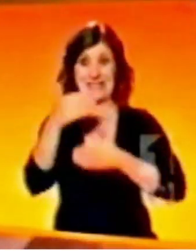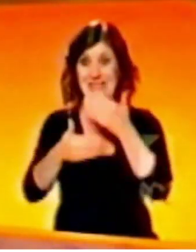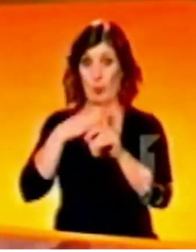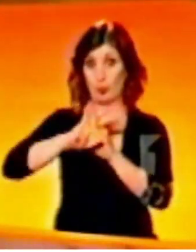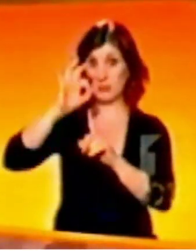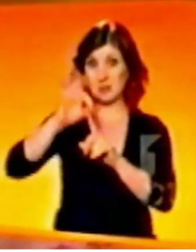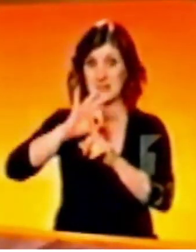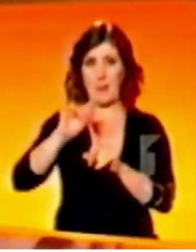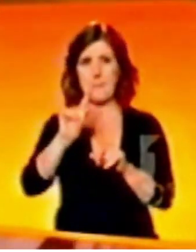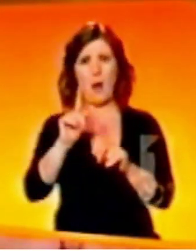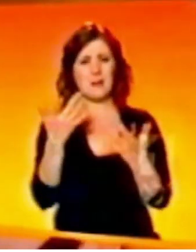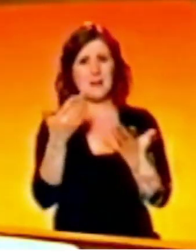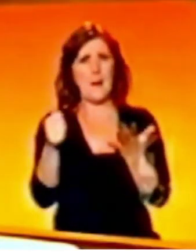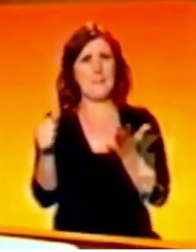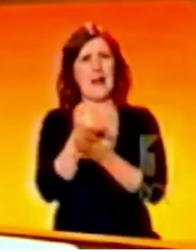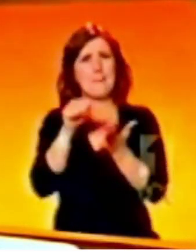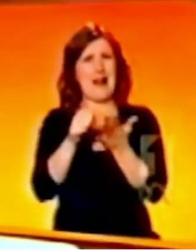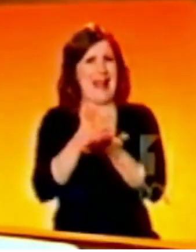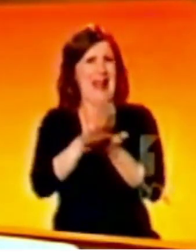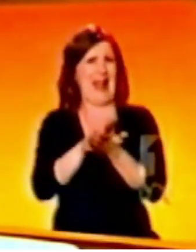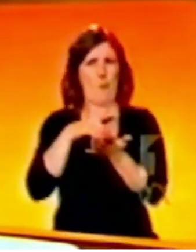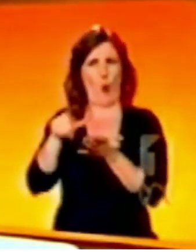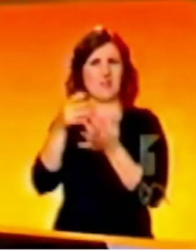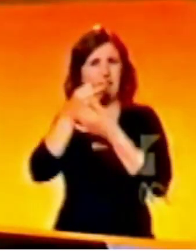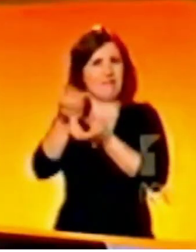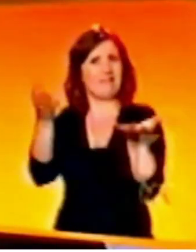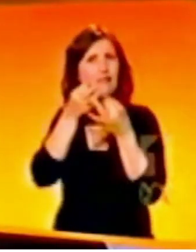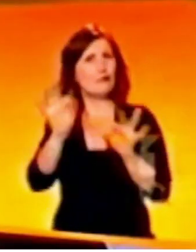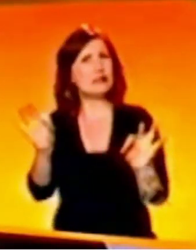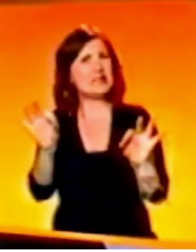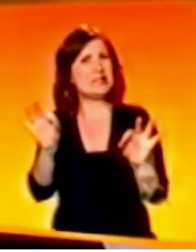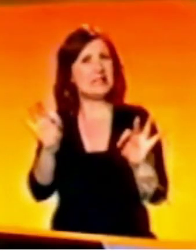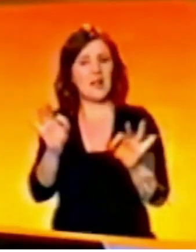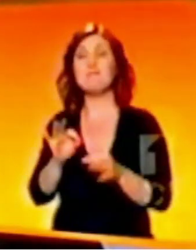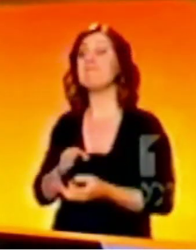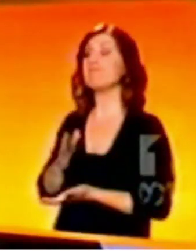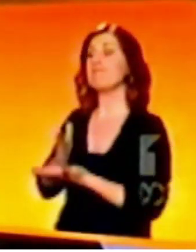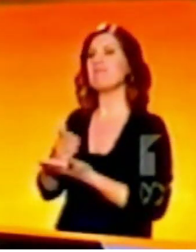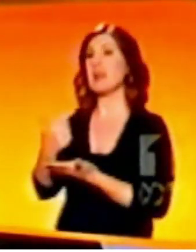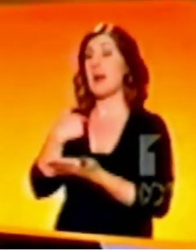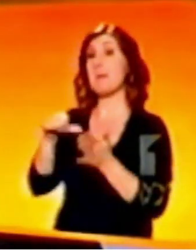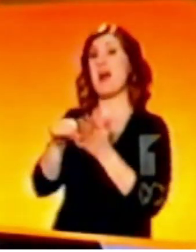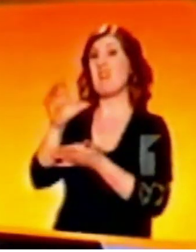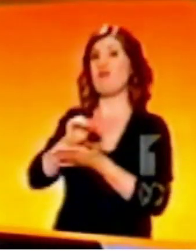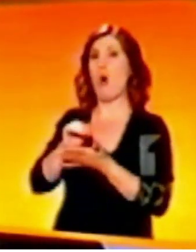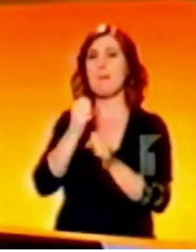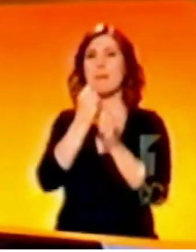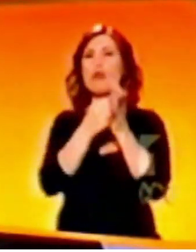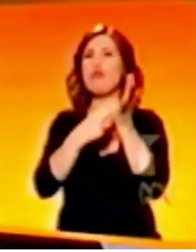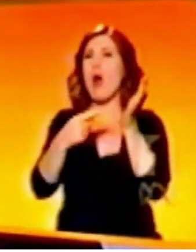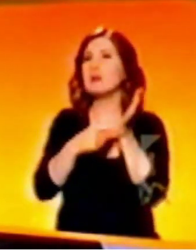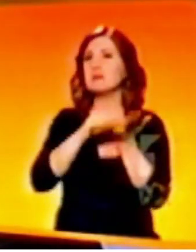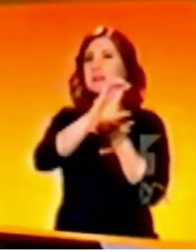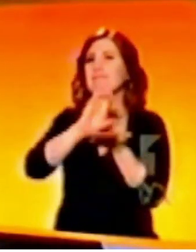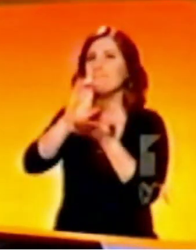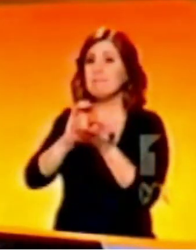without the constant income? We're looking, ultimately our income needs to come from grants and from people